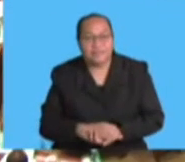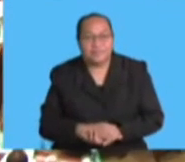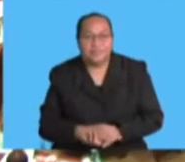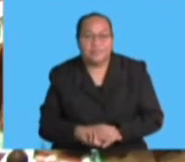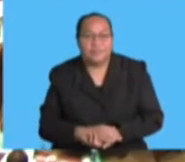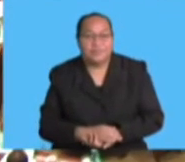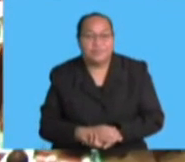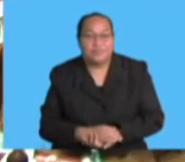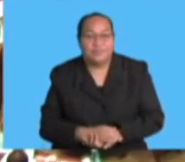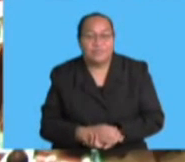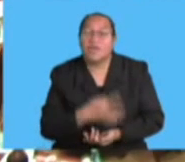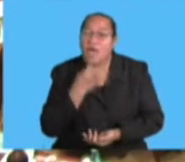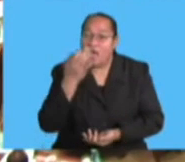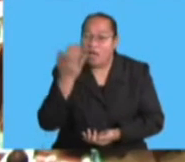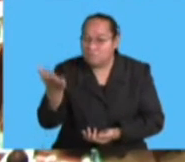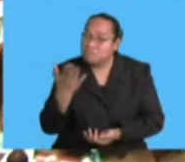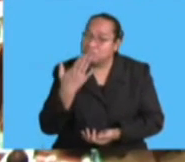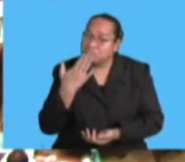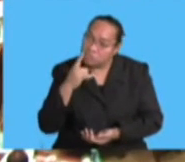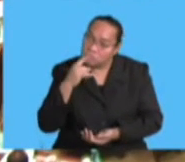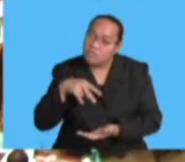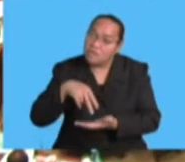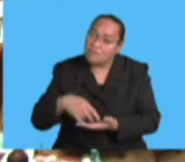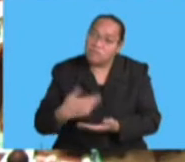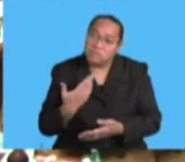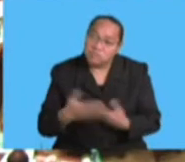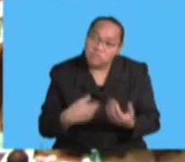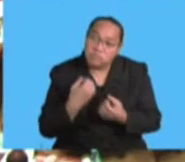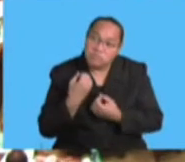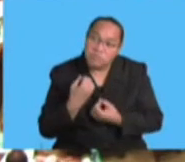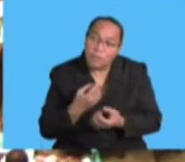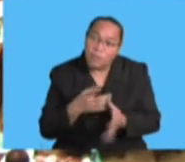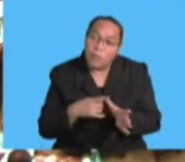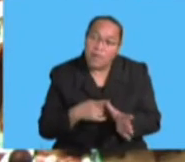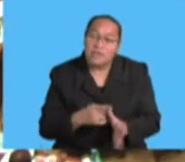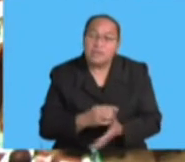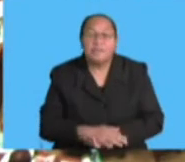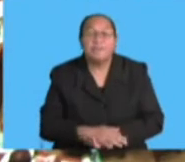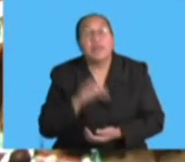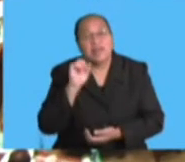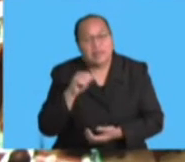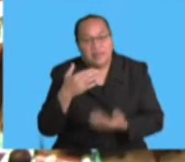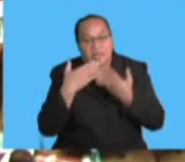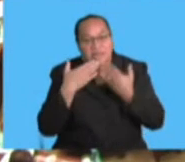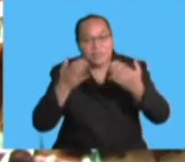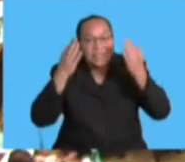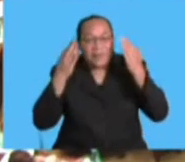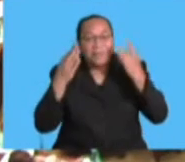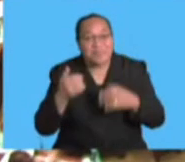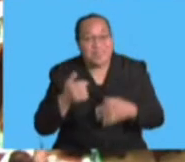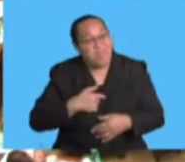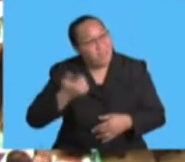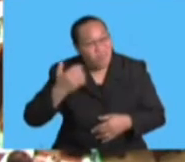Honourable Minister, you have the floor. Thank you, Mr. Speaker, sir. As I mentioned